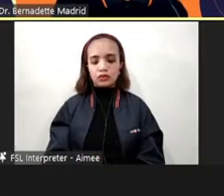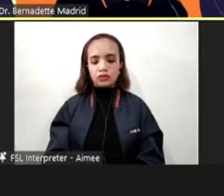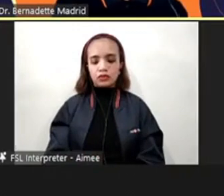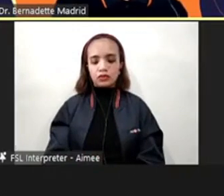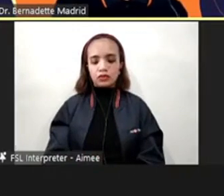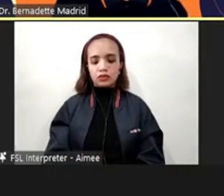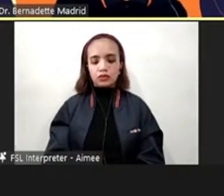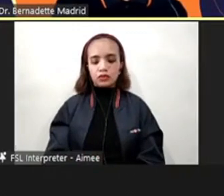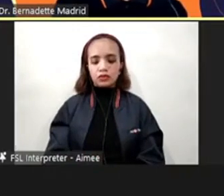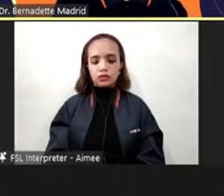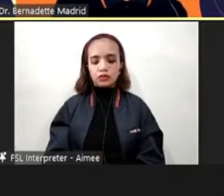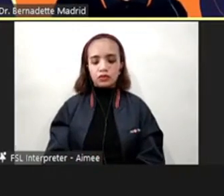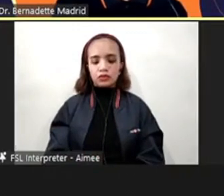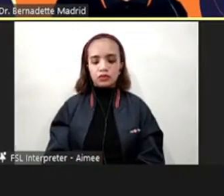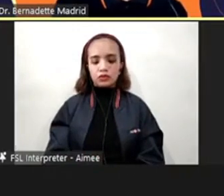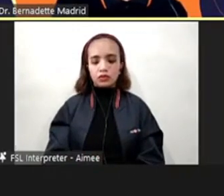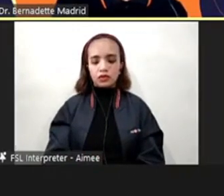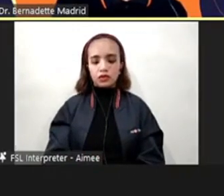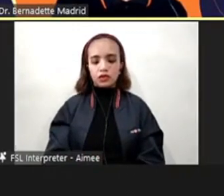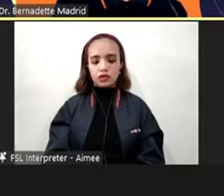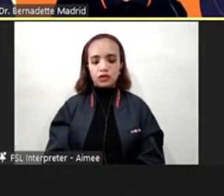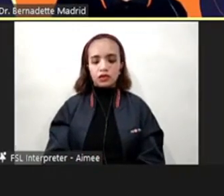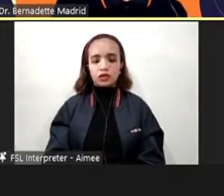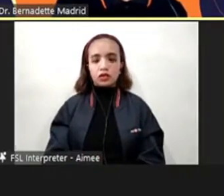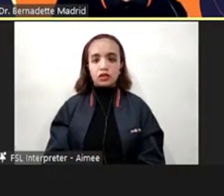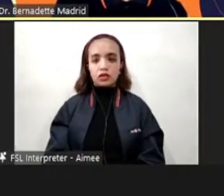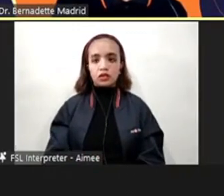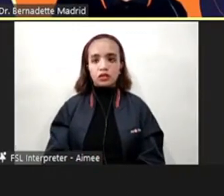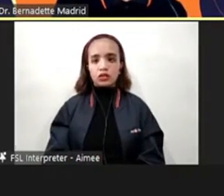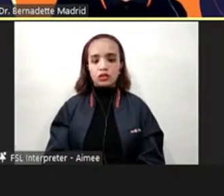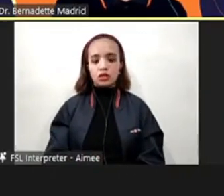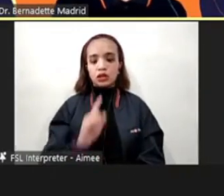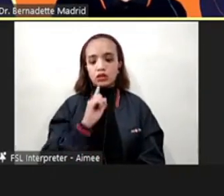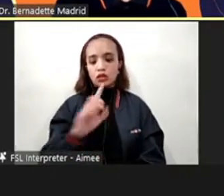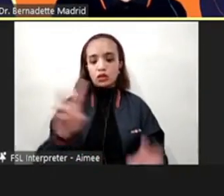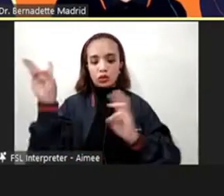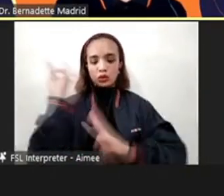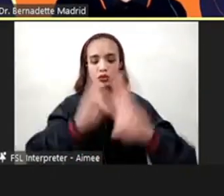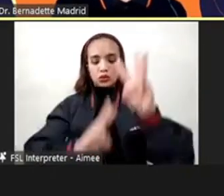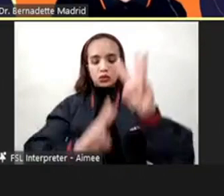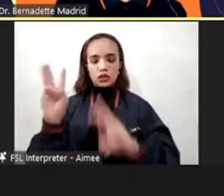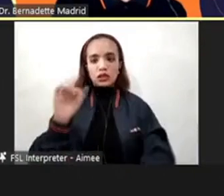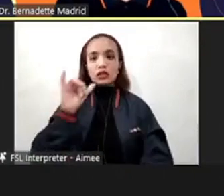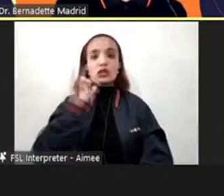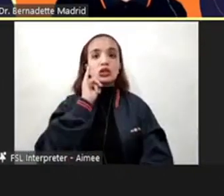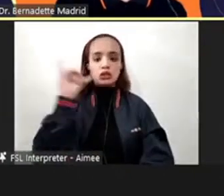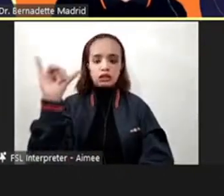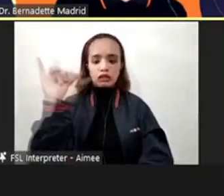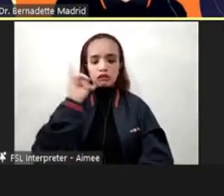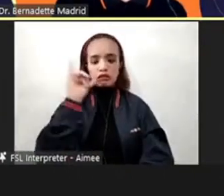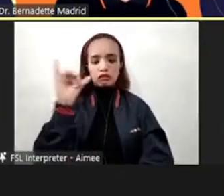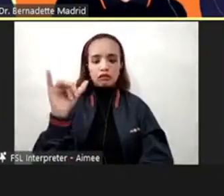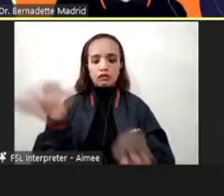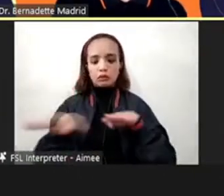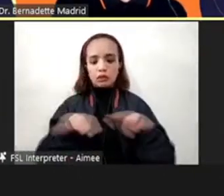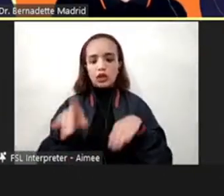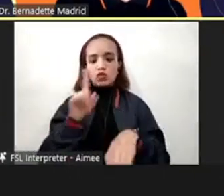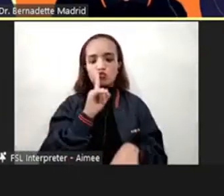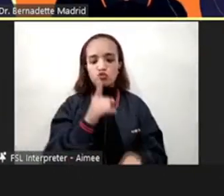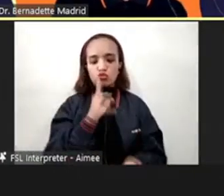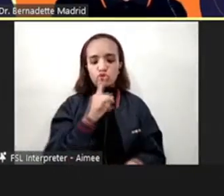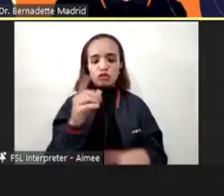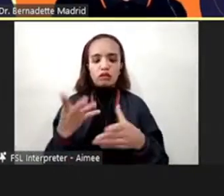One problem that we have now, which is really worrisome, is that the suicide behavior is really